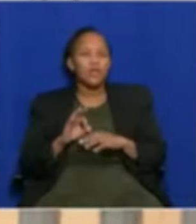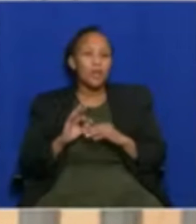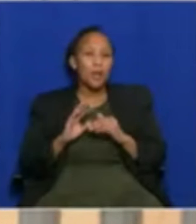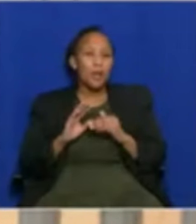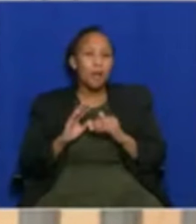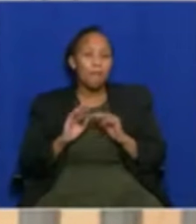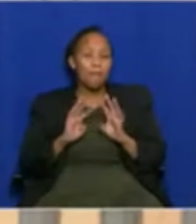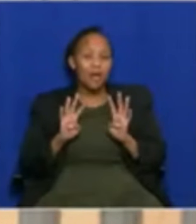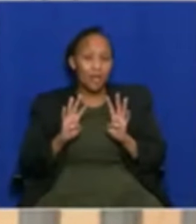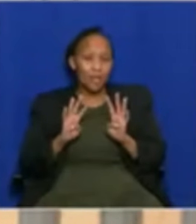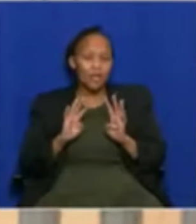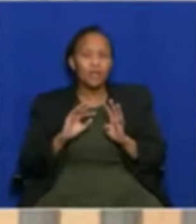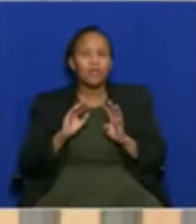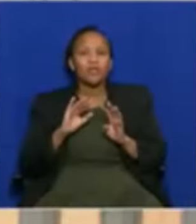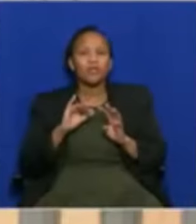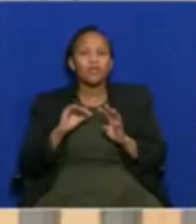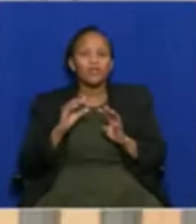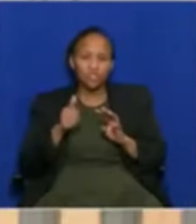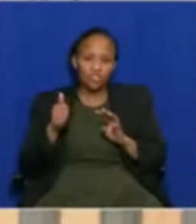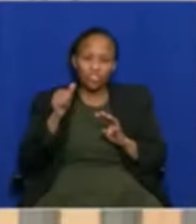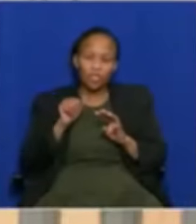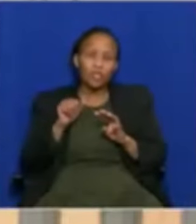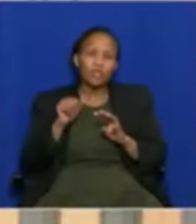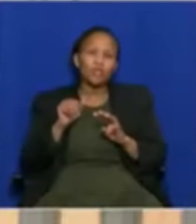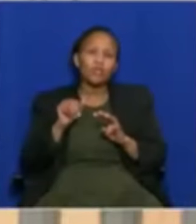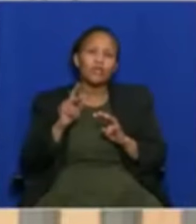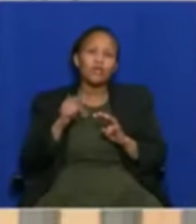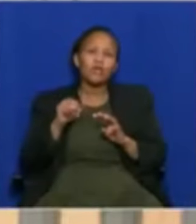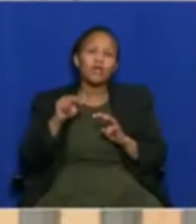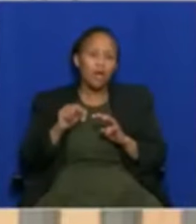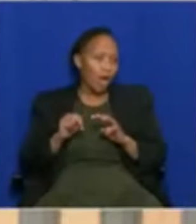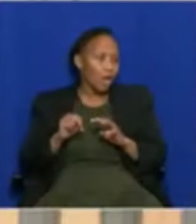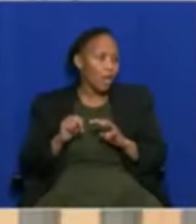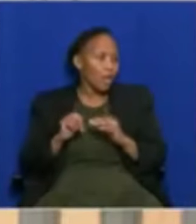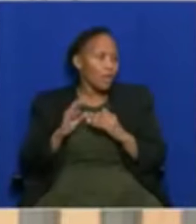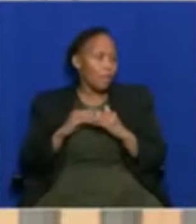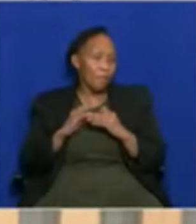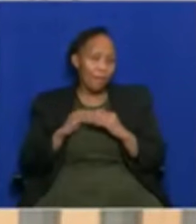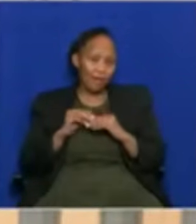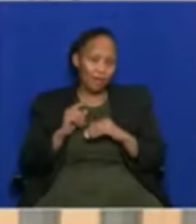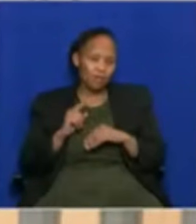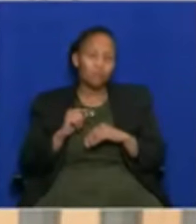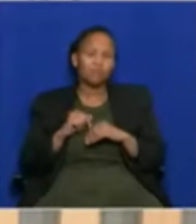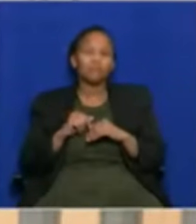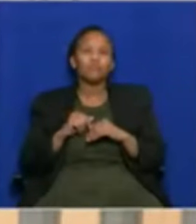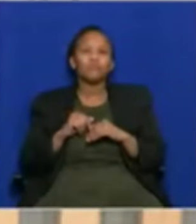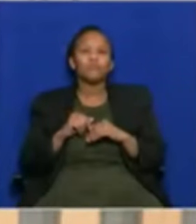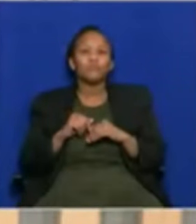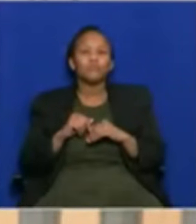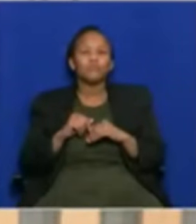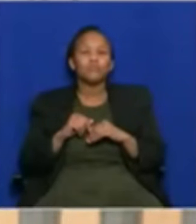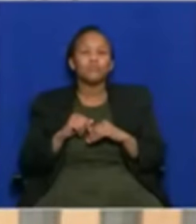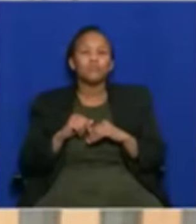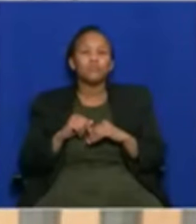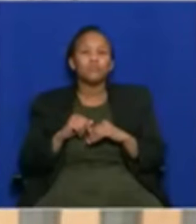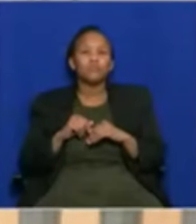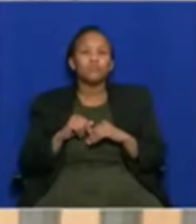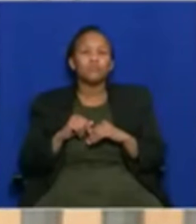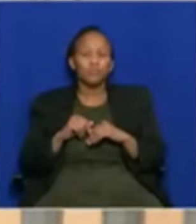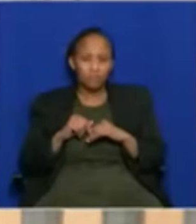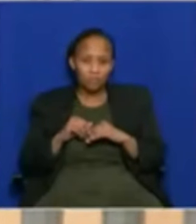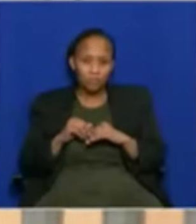up, it's there. So, Thank you. thank you. Let's continue to his paragraph